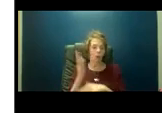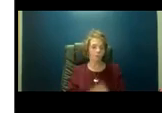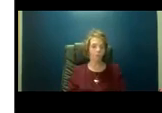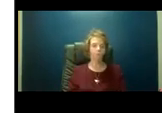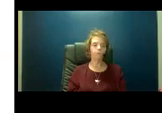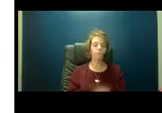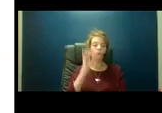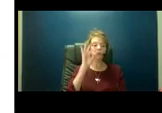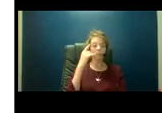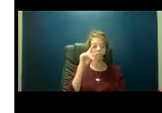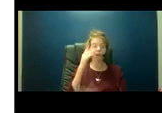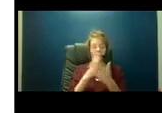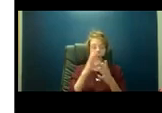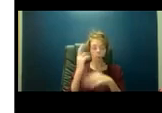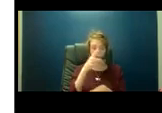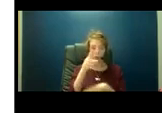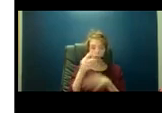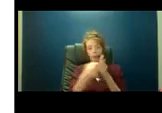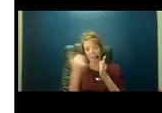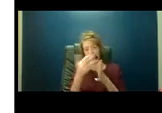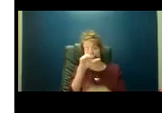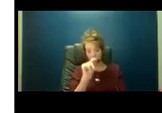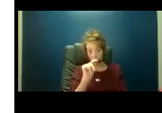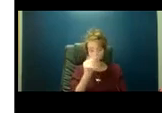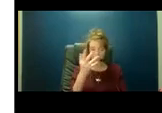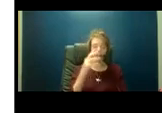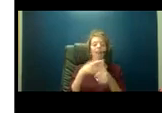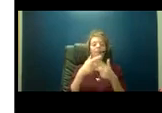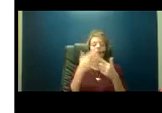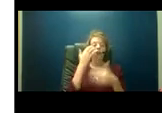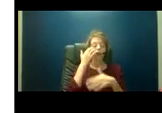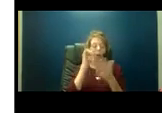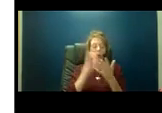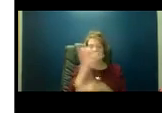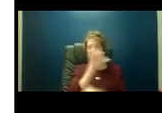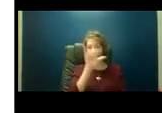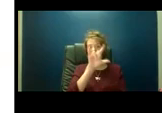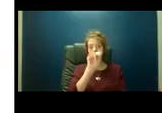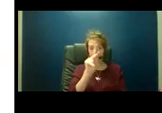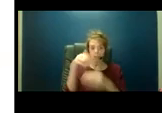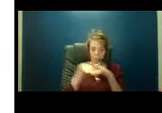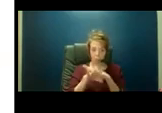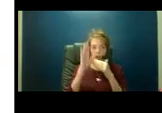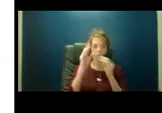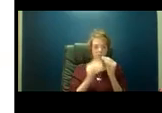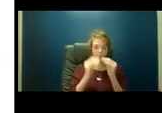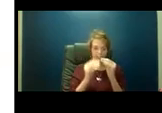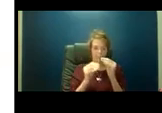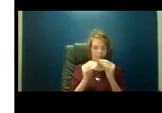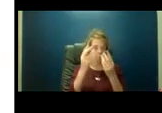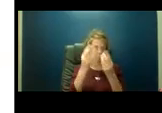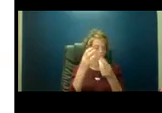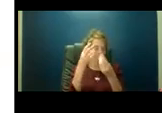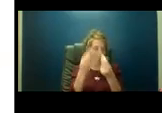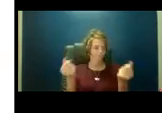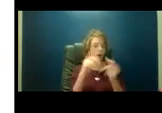If for some reason you get bumped out, know that using the same link to come back in usually fixes the issue.